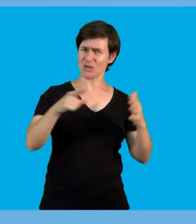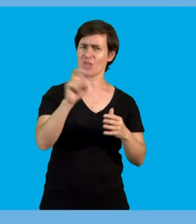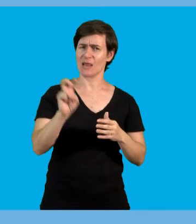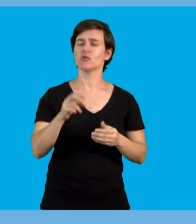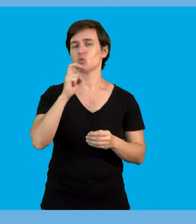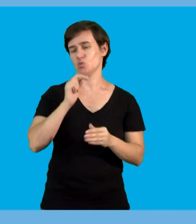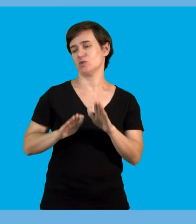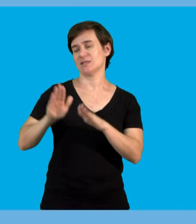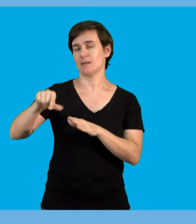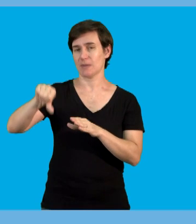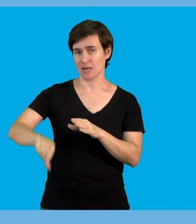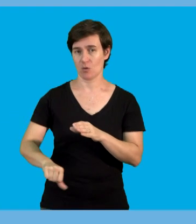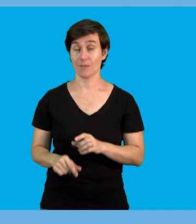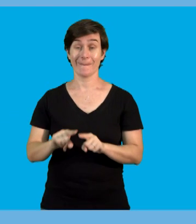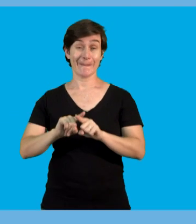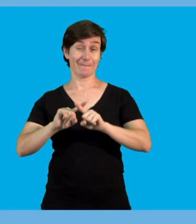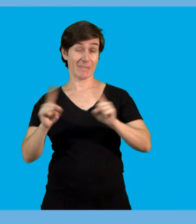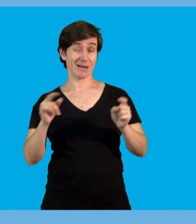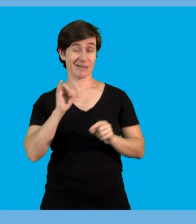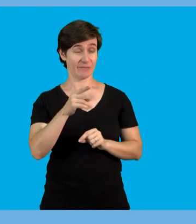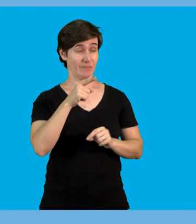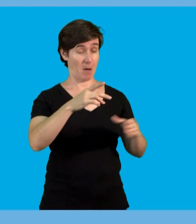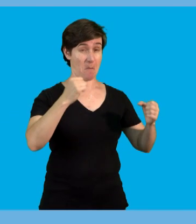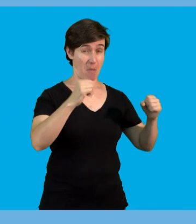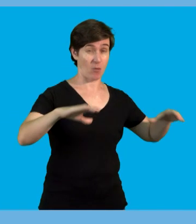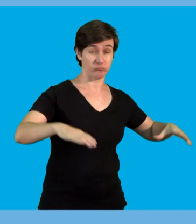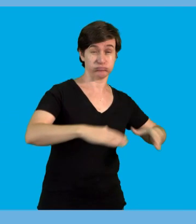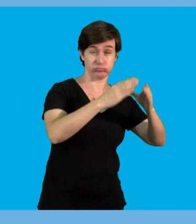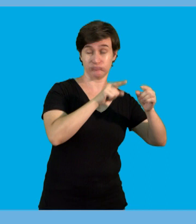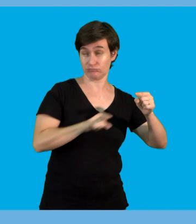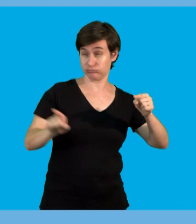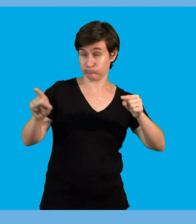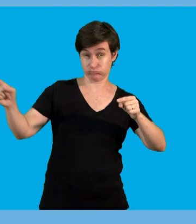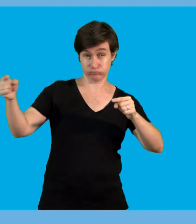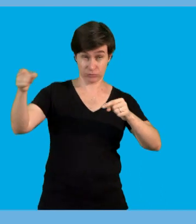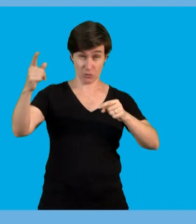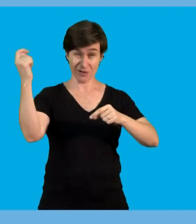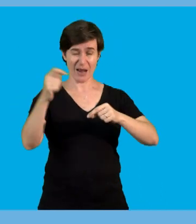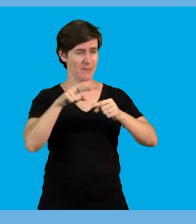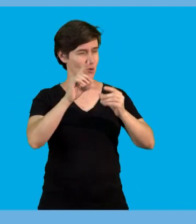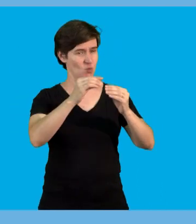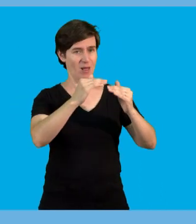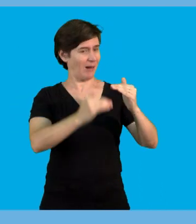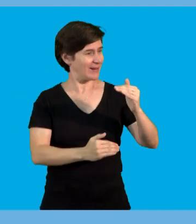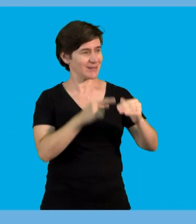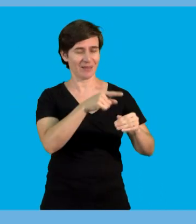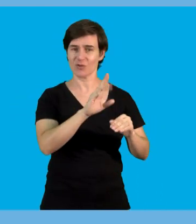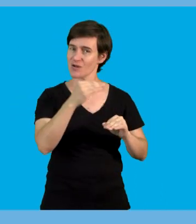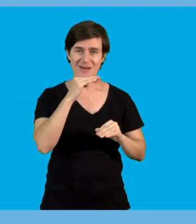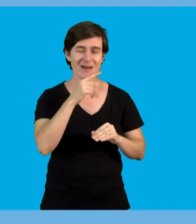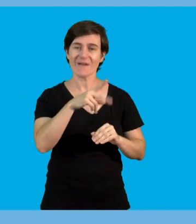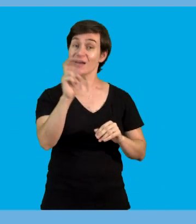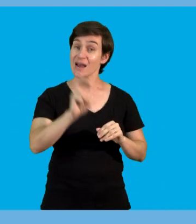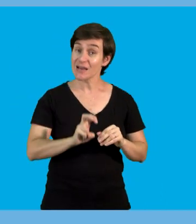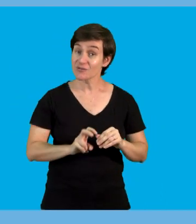the transformer. However, if we get an energy that is lower than what we need, then that still needs to be stepped up. And